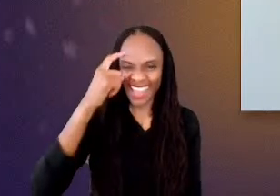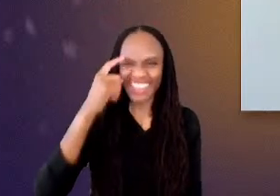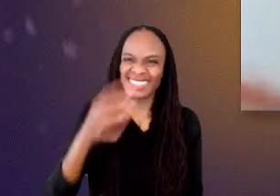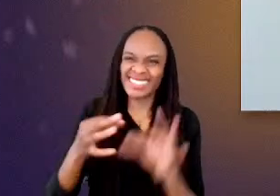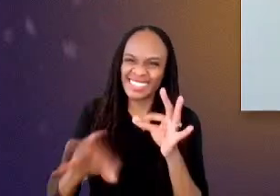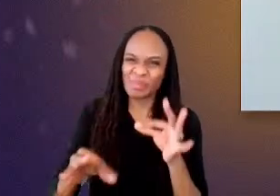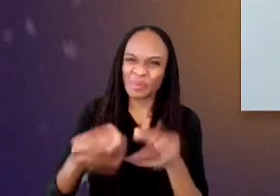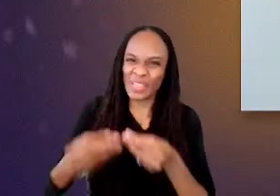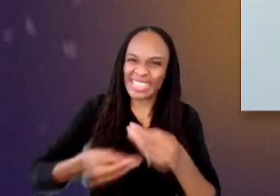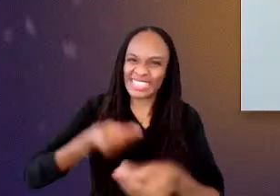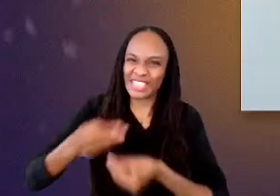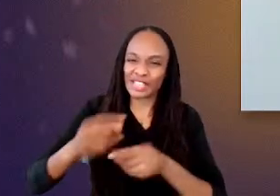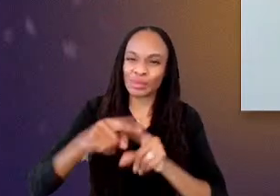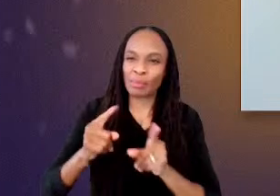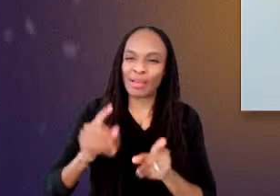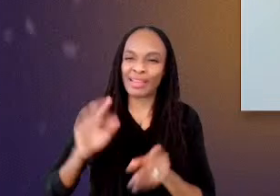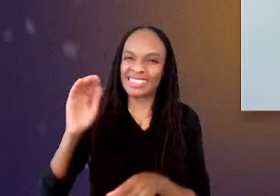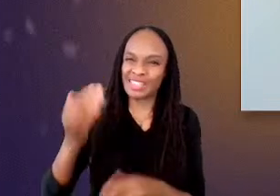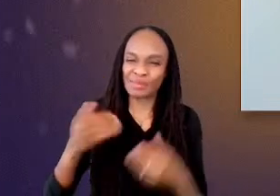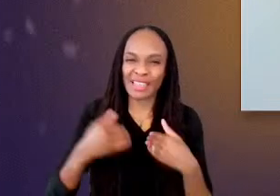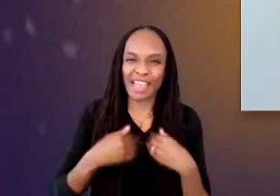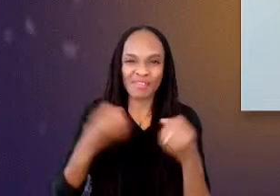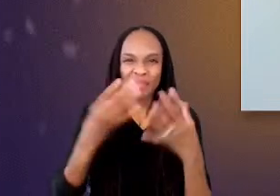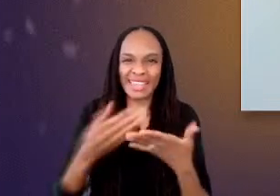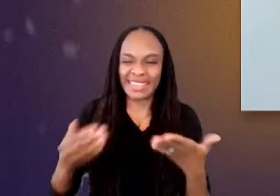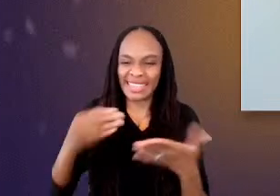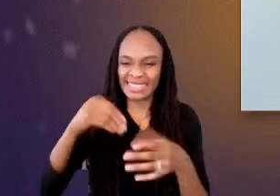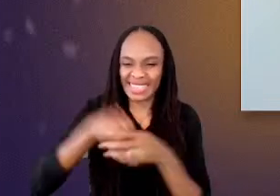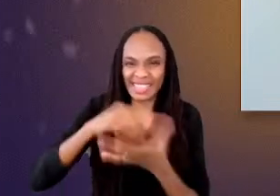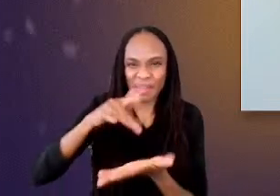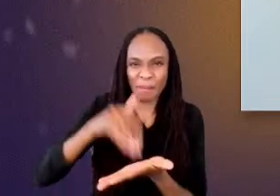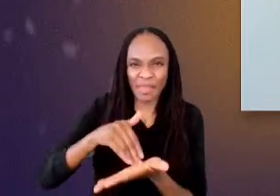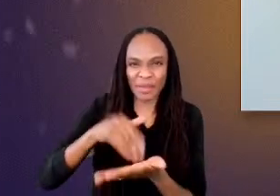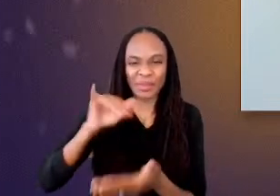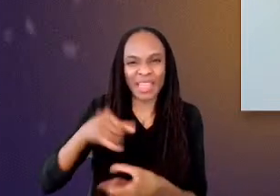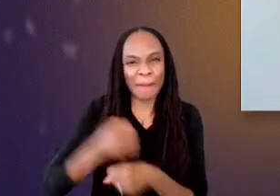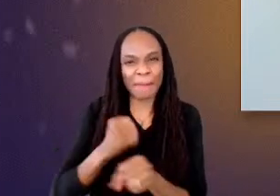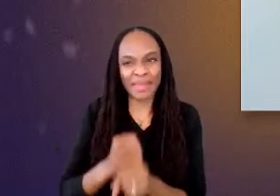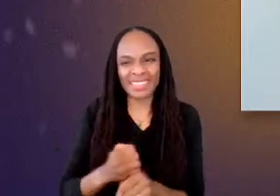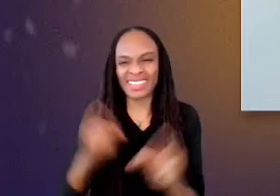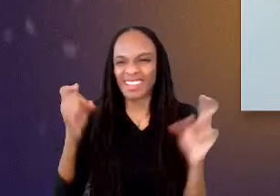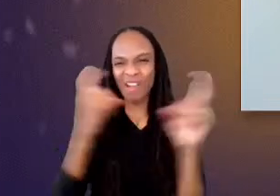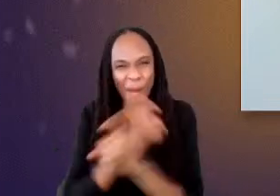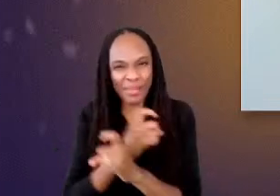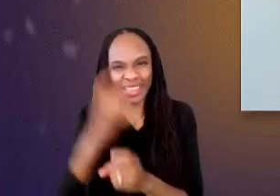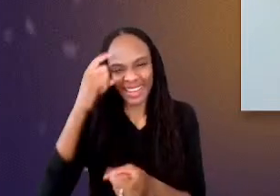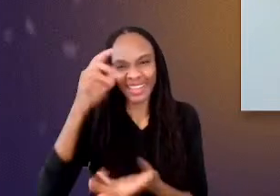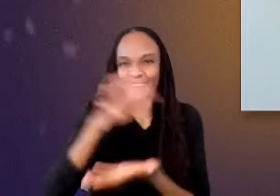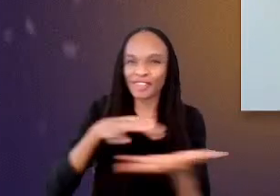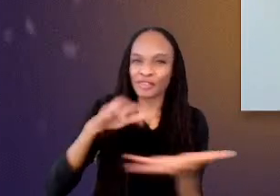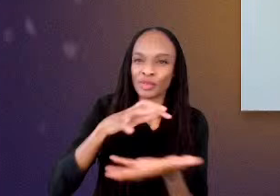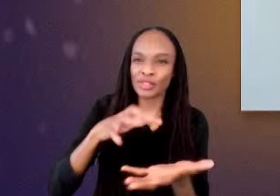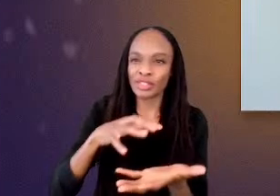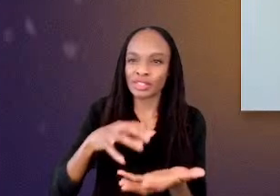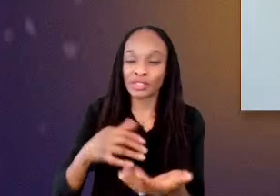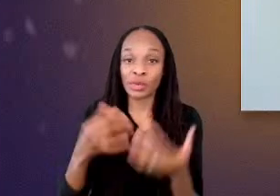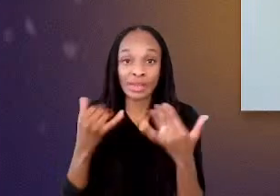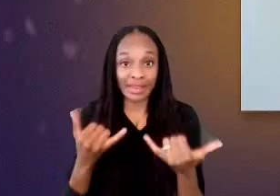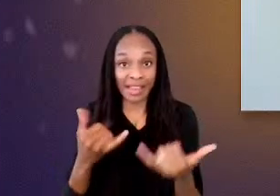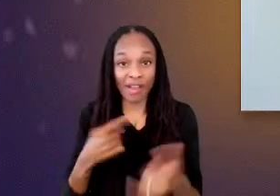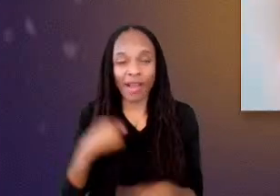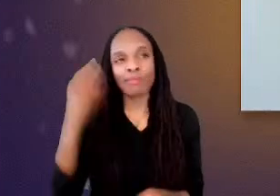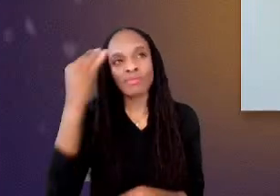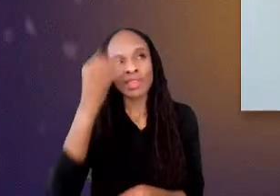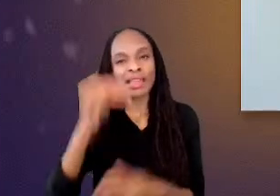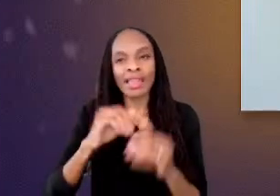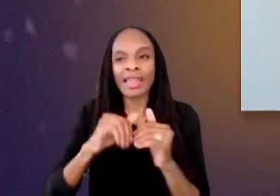but there seems to be all of this stuff in the middle that complicates it and makes it so confusing. And so I'm in a space right now of just thinking, okay,